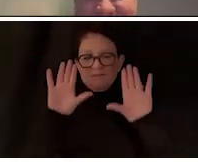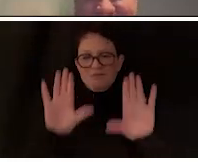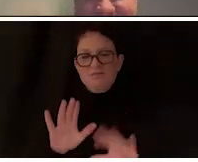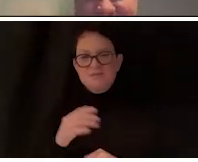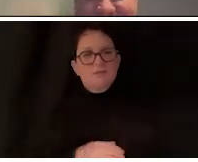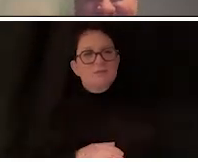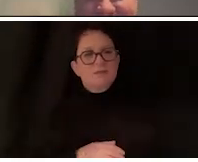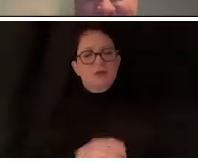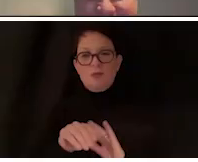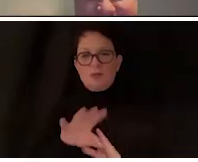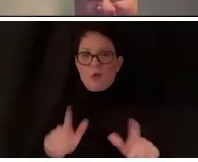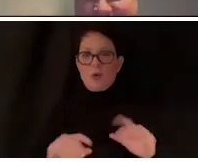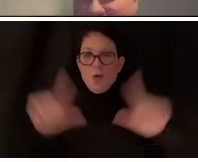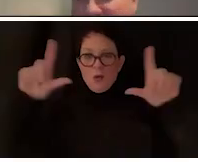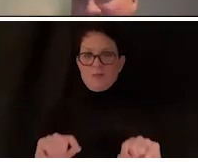longer.